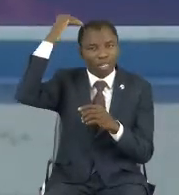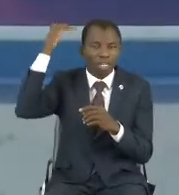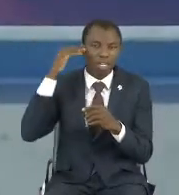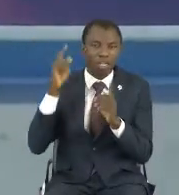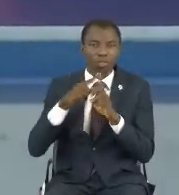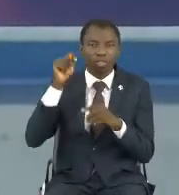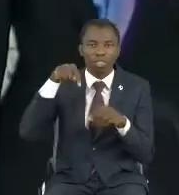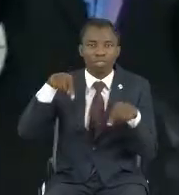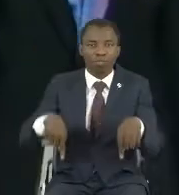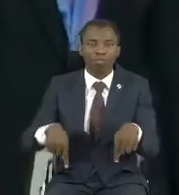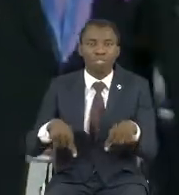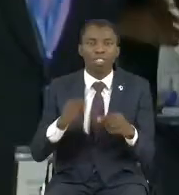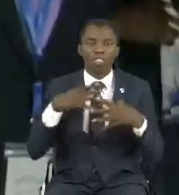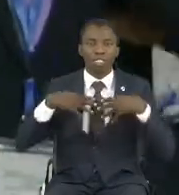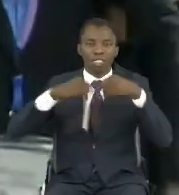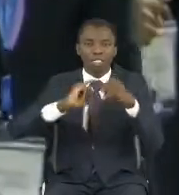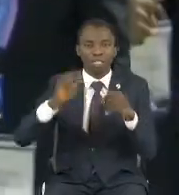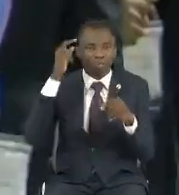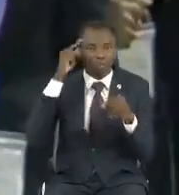Healing.